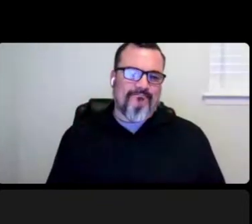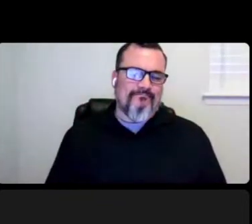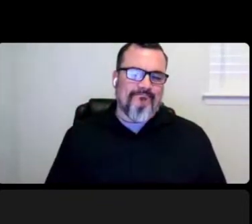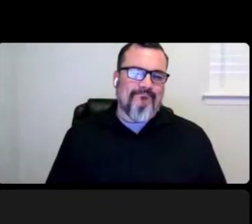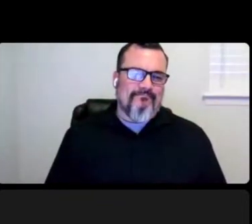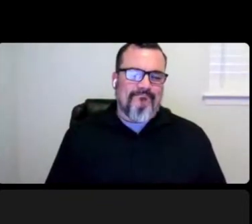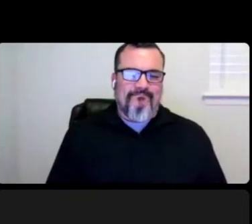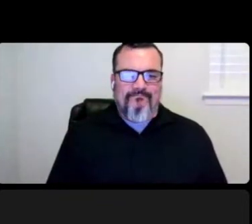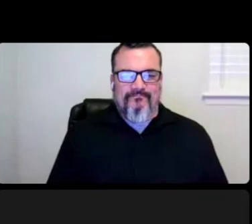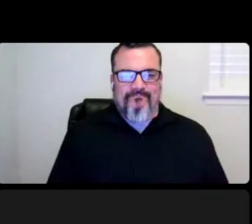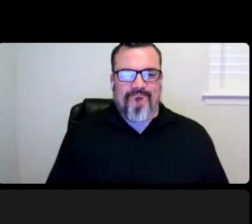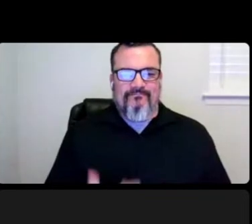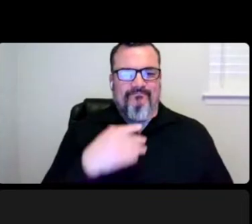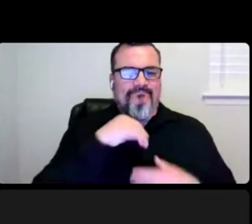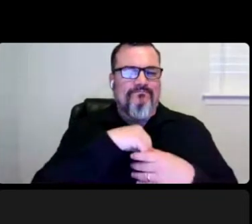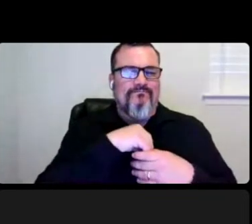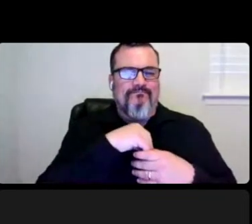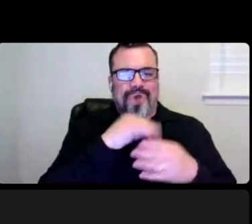it?